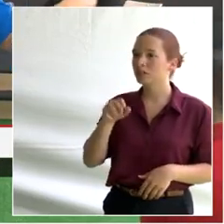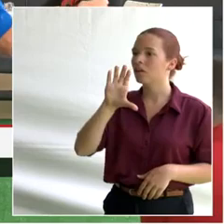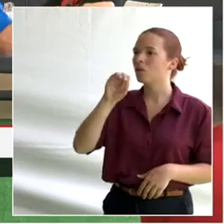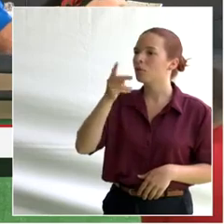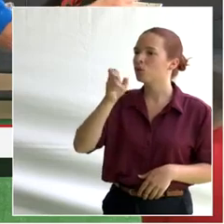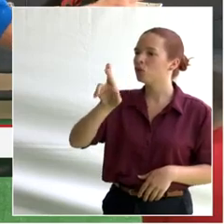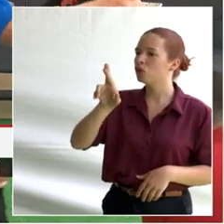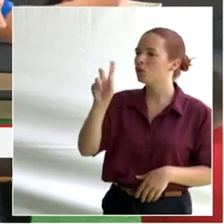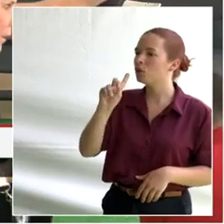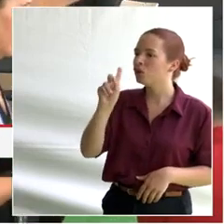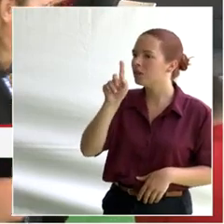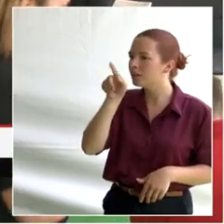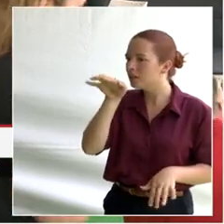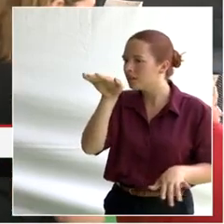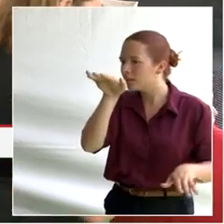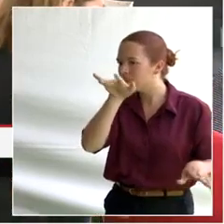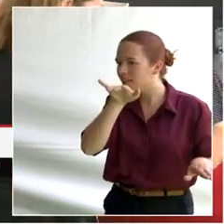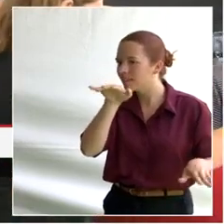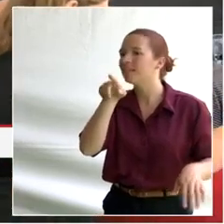And Rory Cooper is bringing up